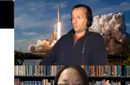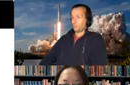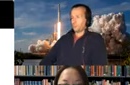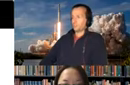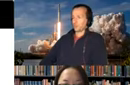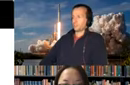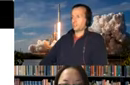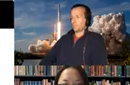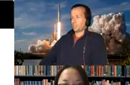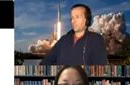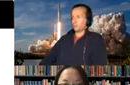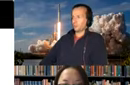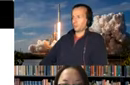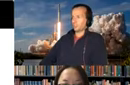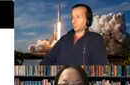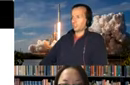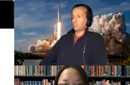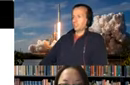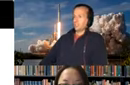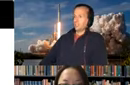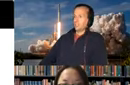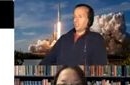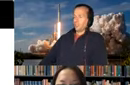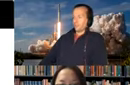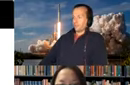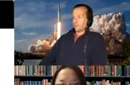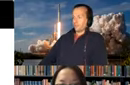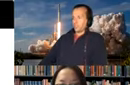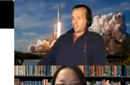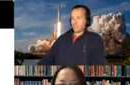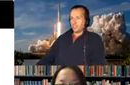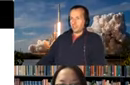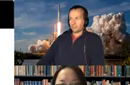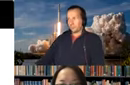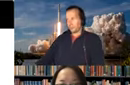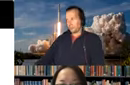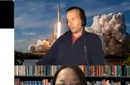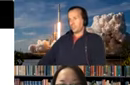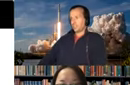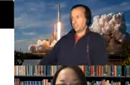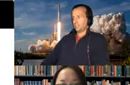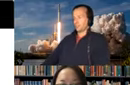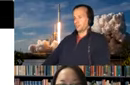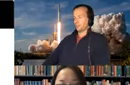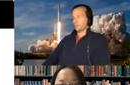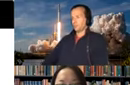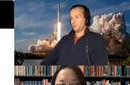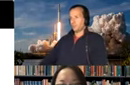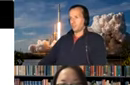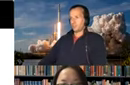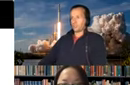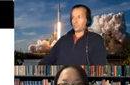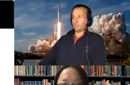sort of point you in the direction where you might want to look about information related to COVID-19 and